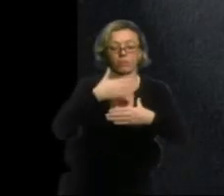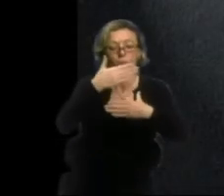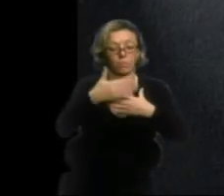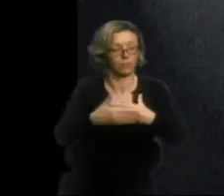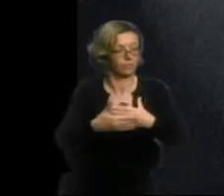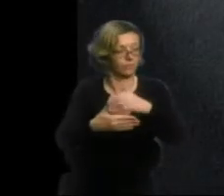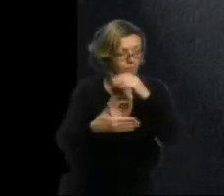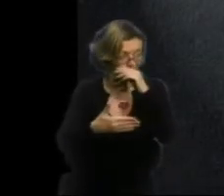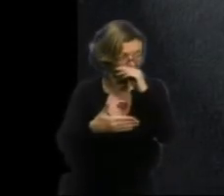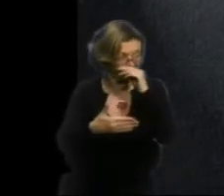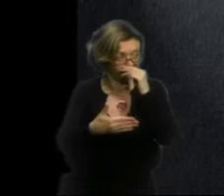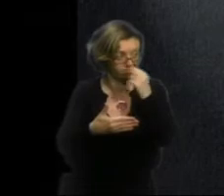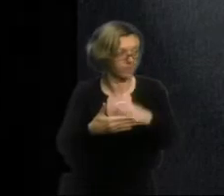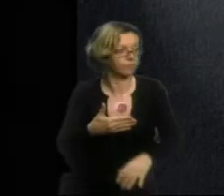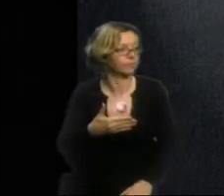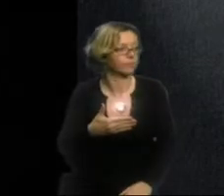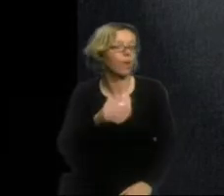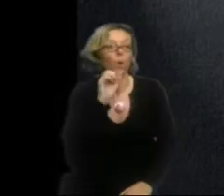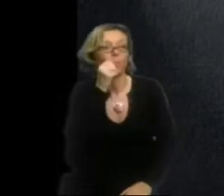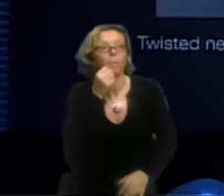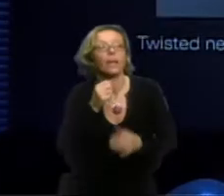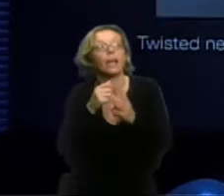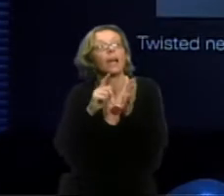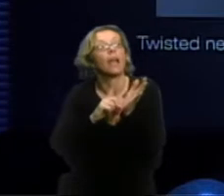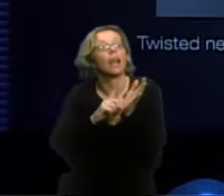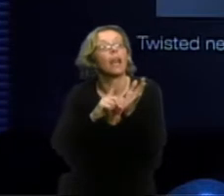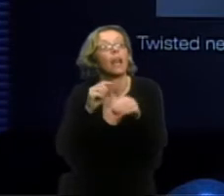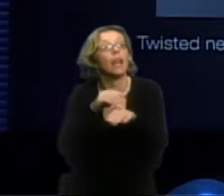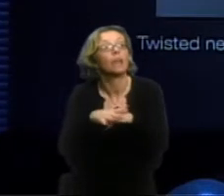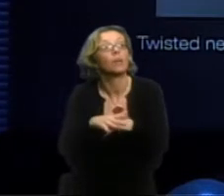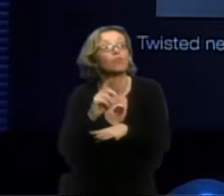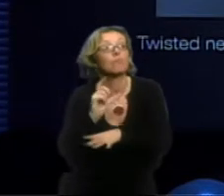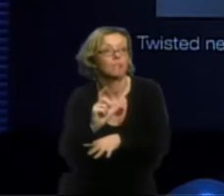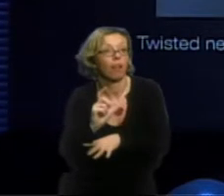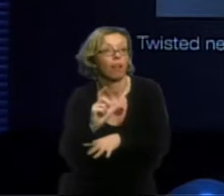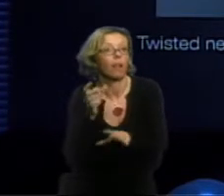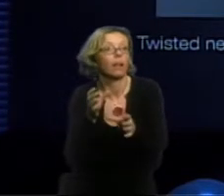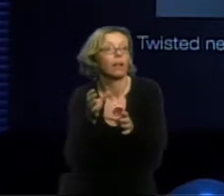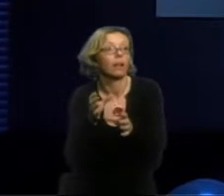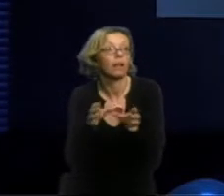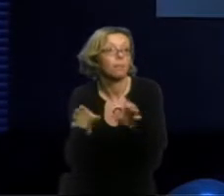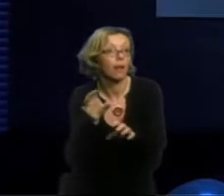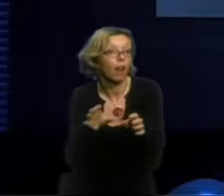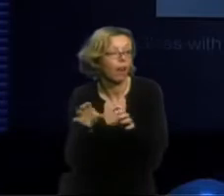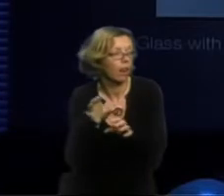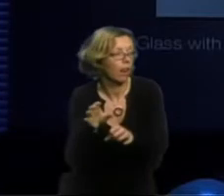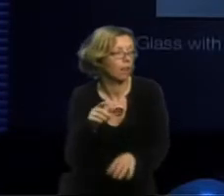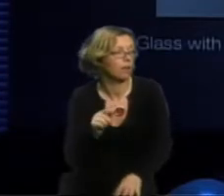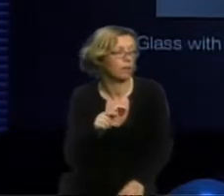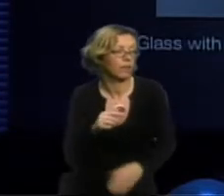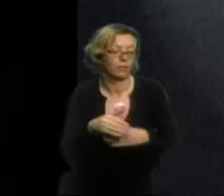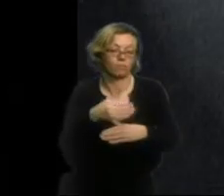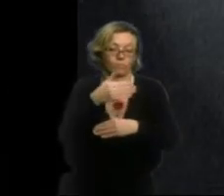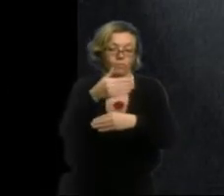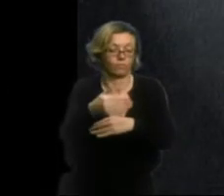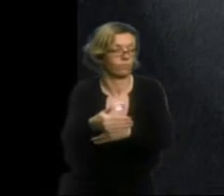we're going to put our liquid crystal, okay? So this is just our liquid crystal chemical. And then on top of that, we're going to have to